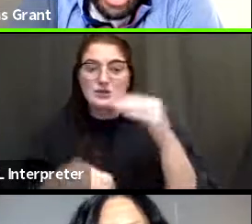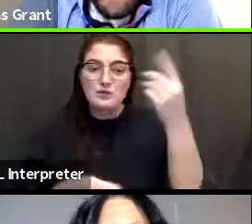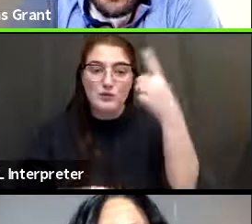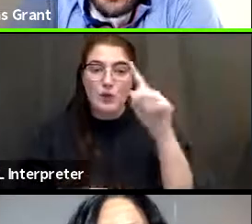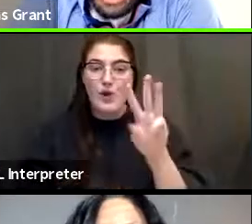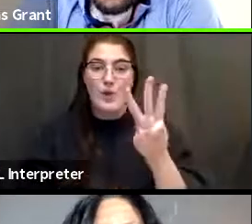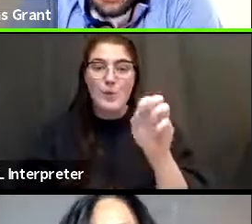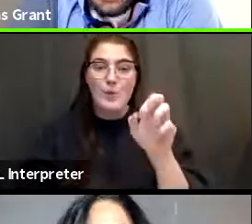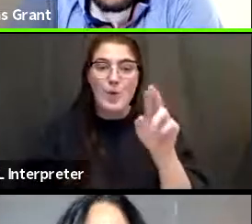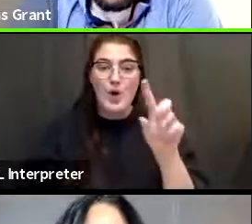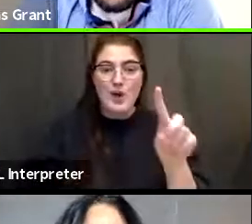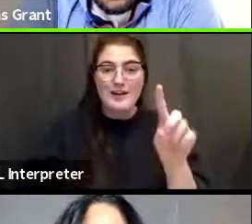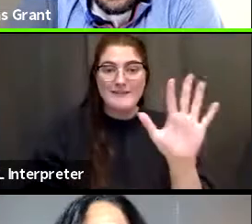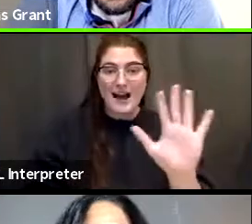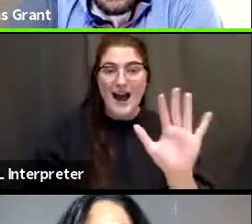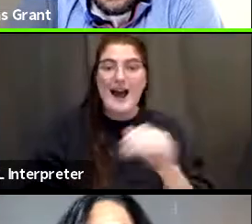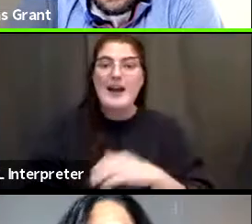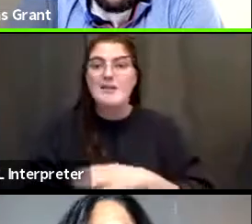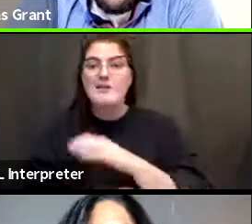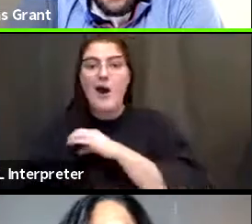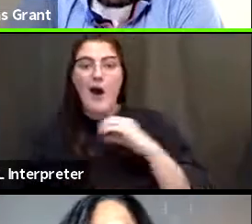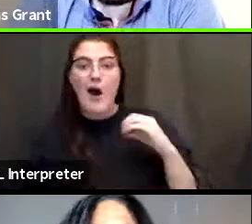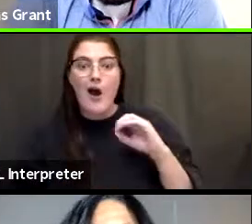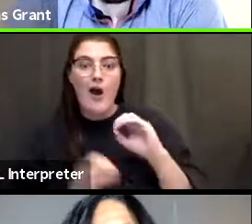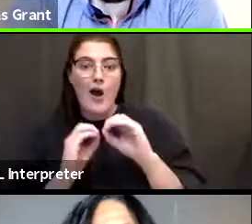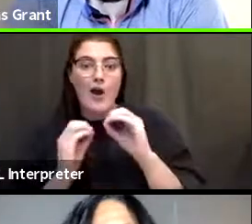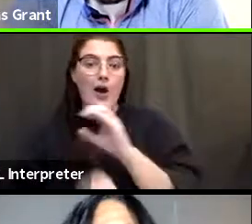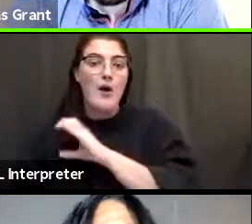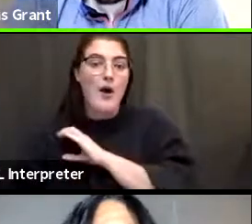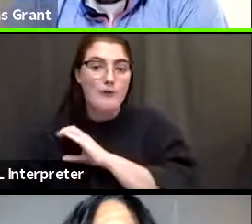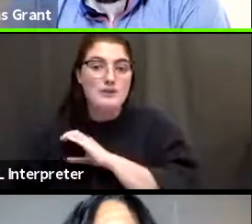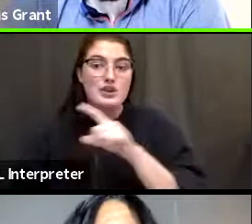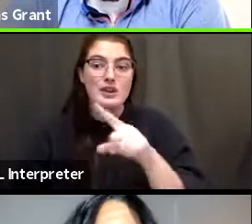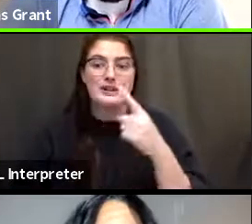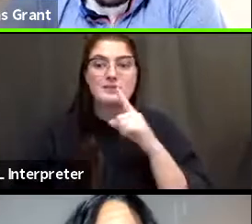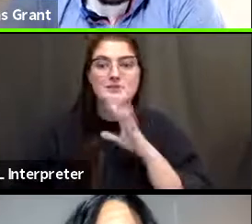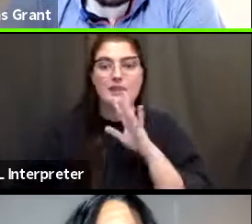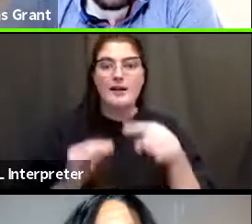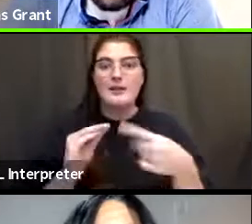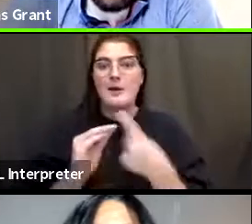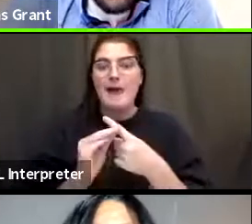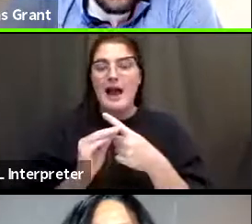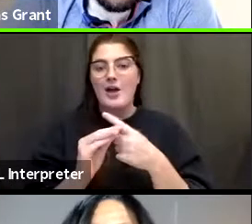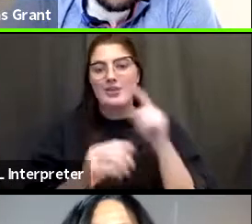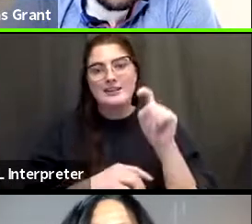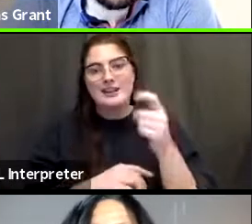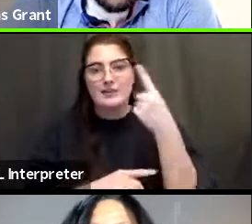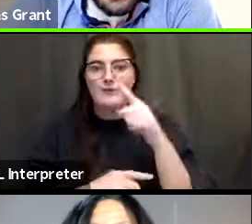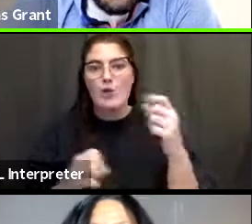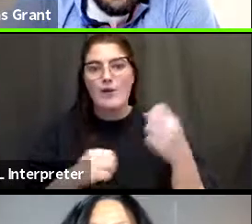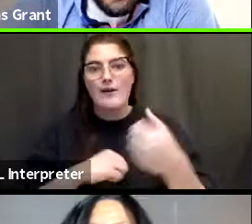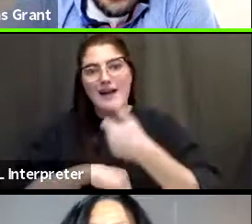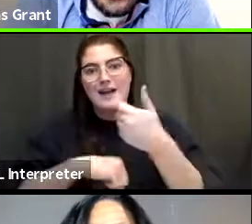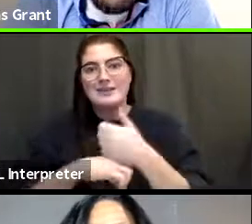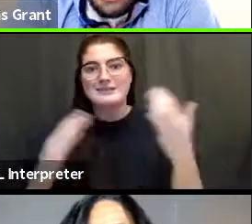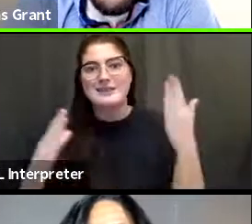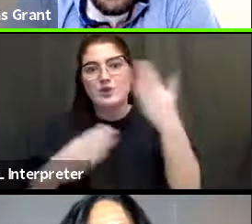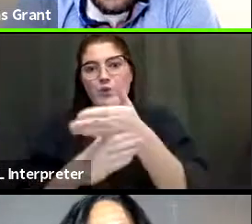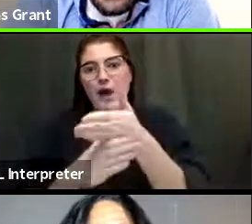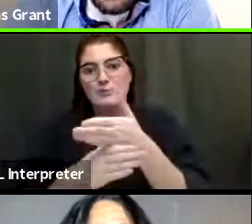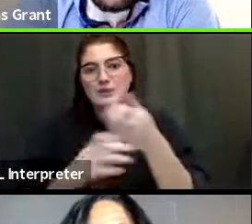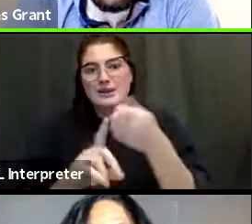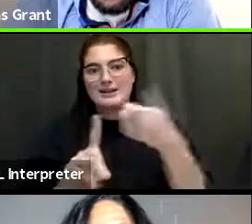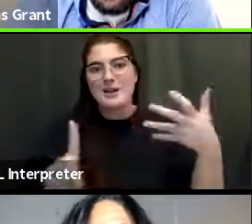The officer talked about the need for violence interruption expansion, and so there's an additional